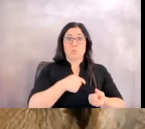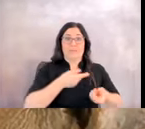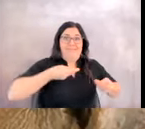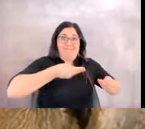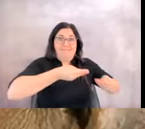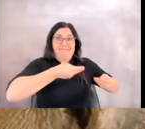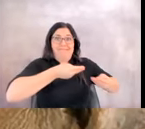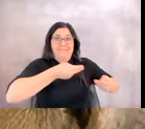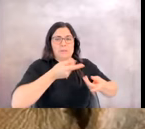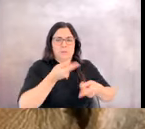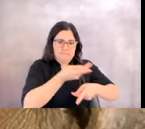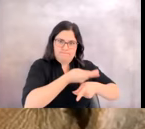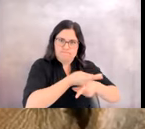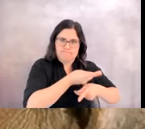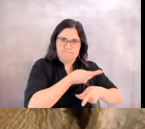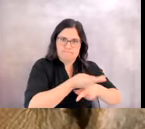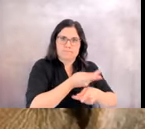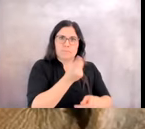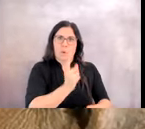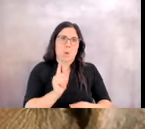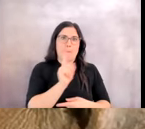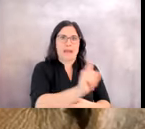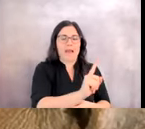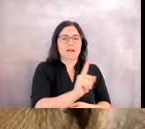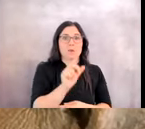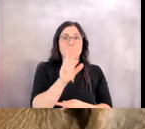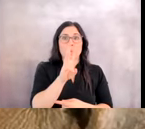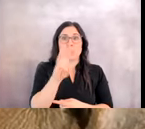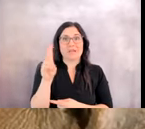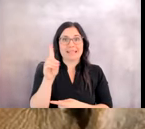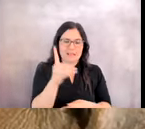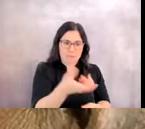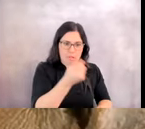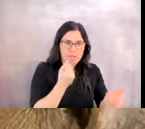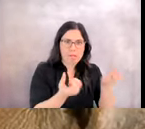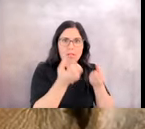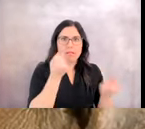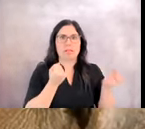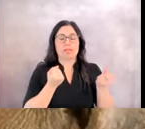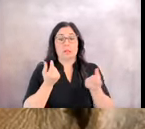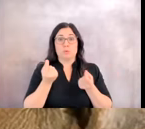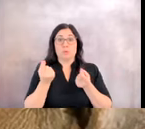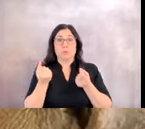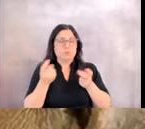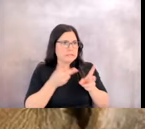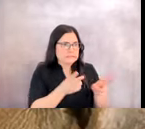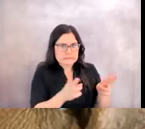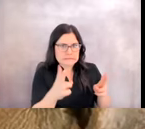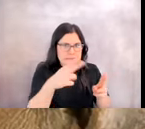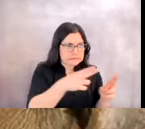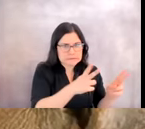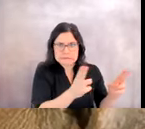You have to tend to it. Occasionally you have to pull weeds. Every now and again, you have to snip